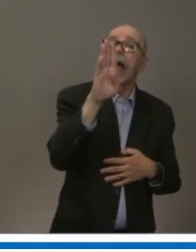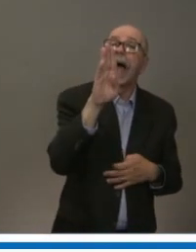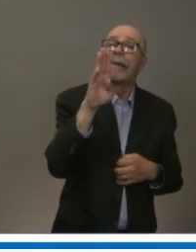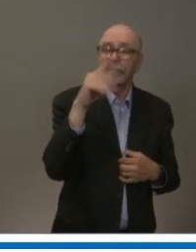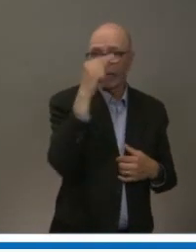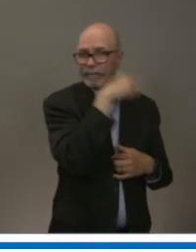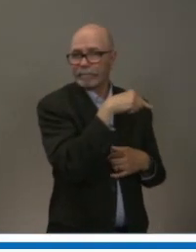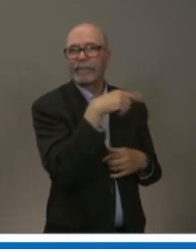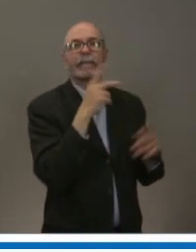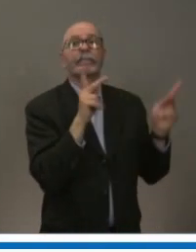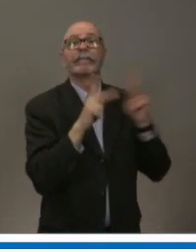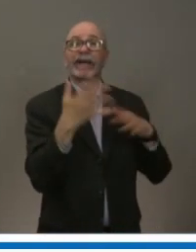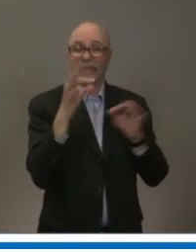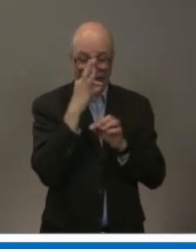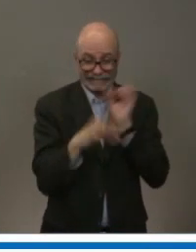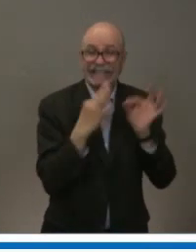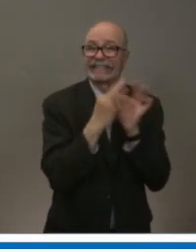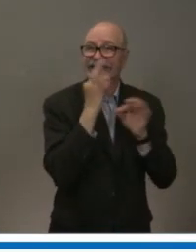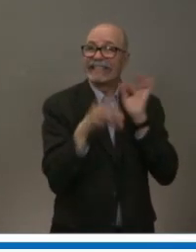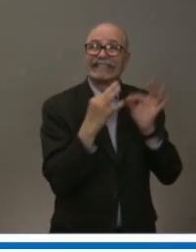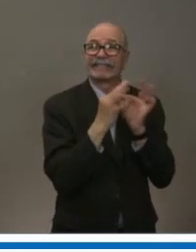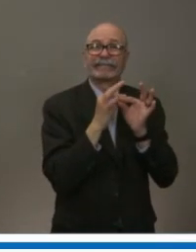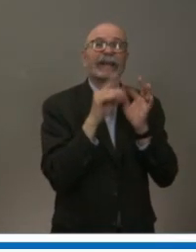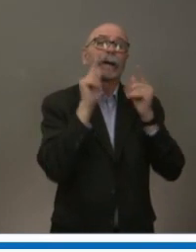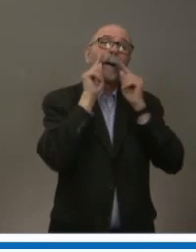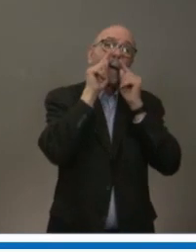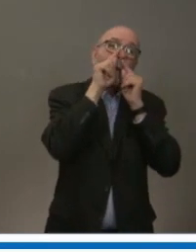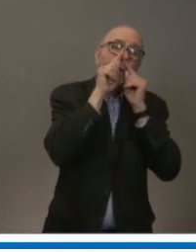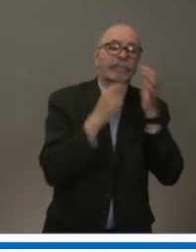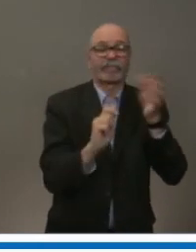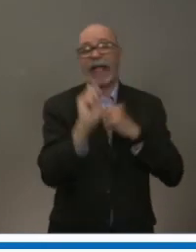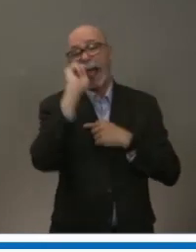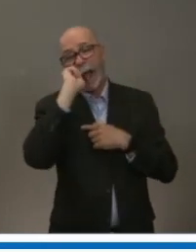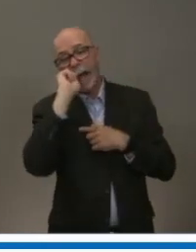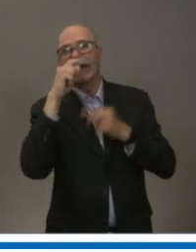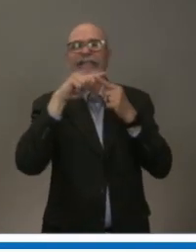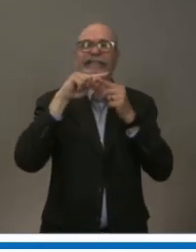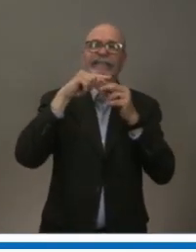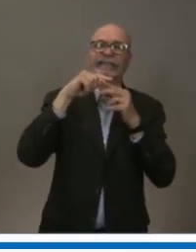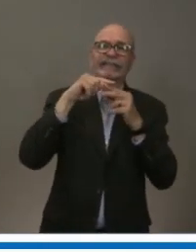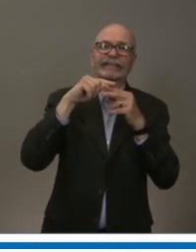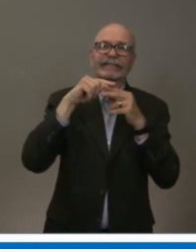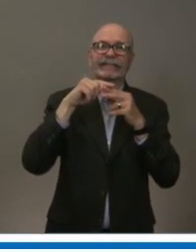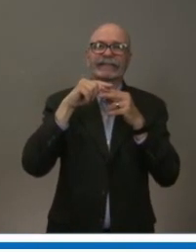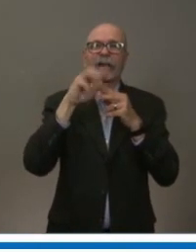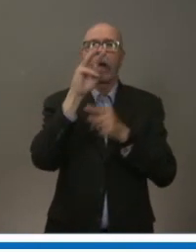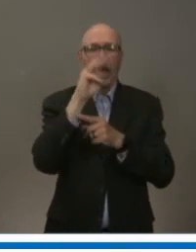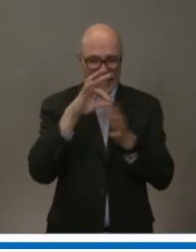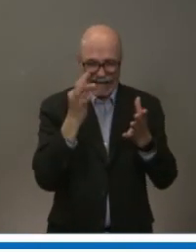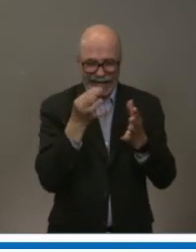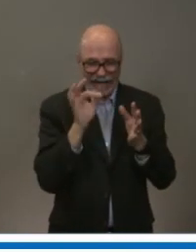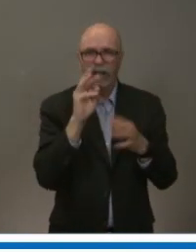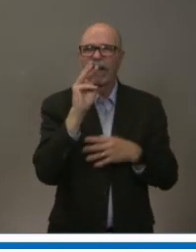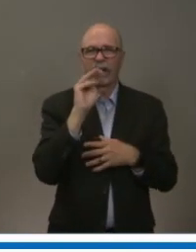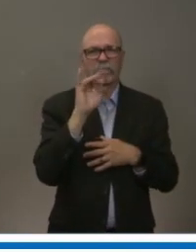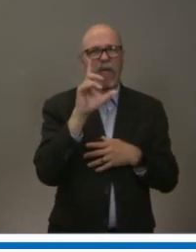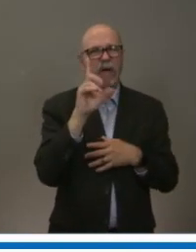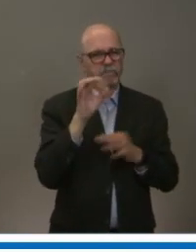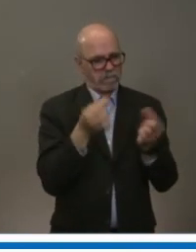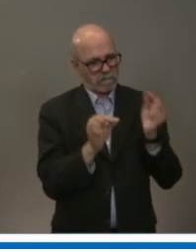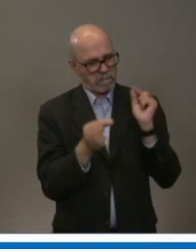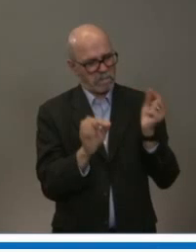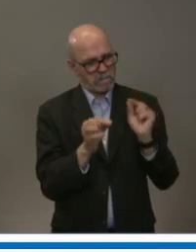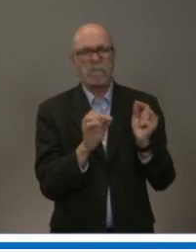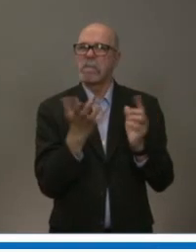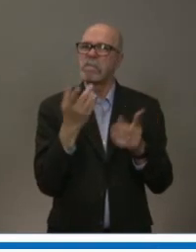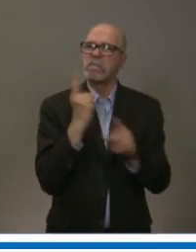community that we swab for their nose and throat, it's very accurate. It'd be very unlikely to get a